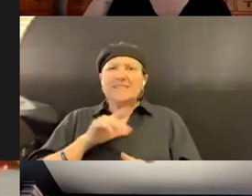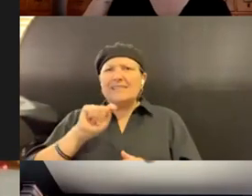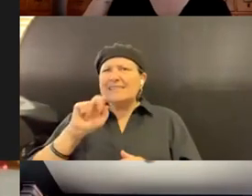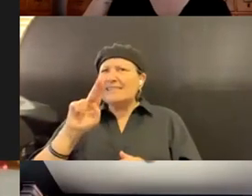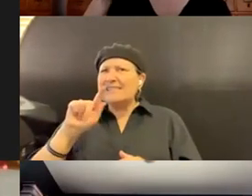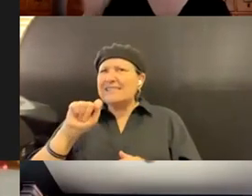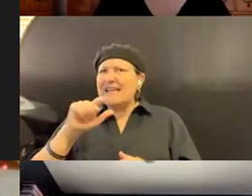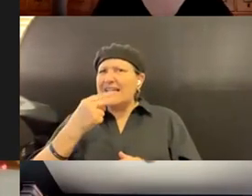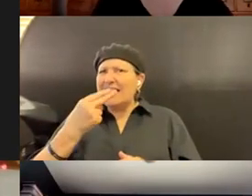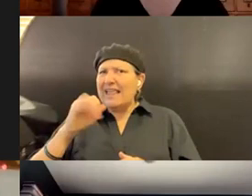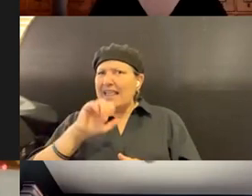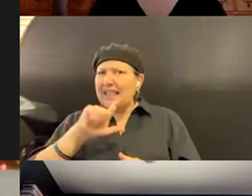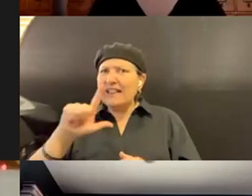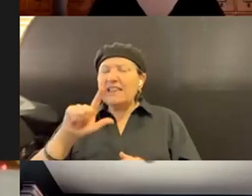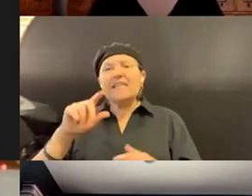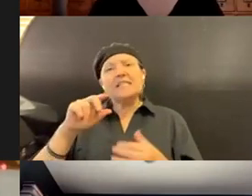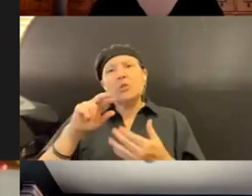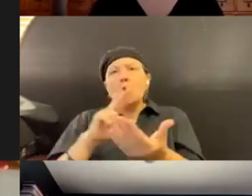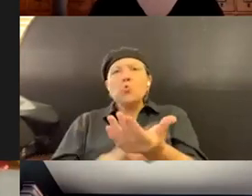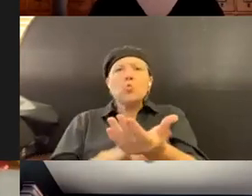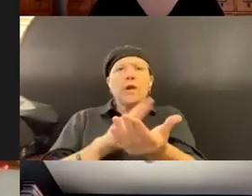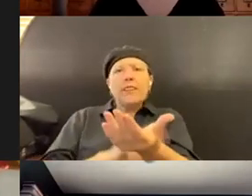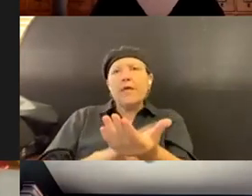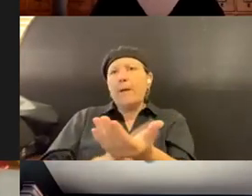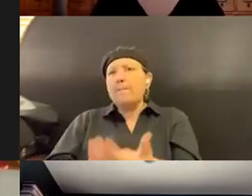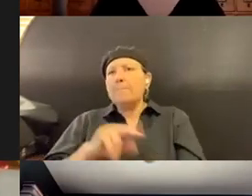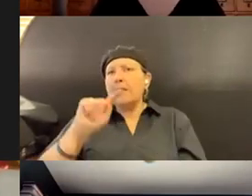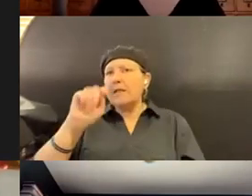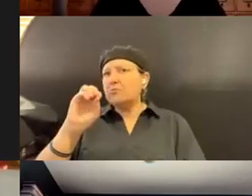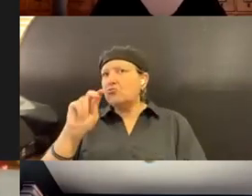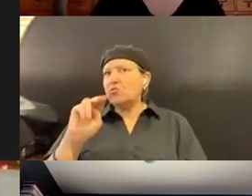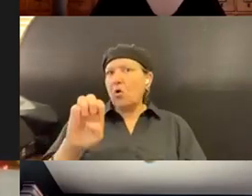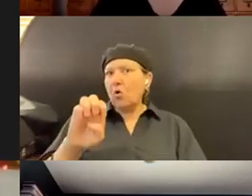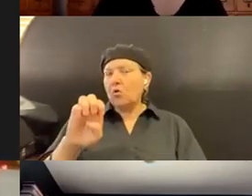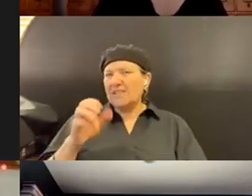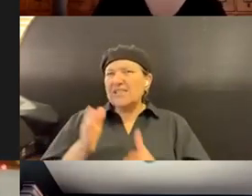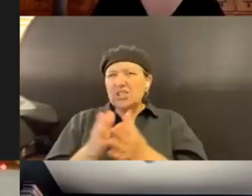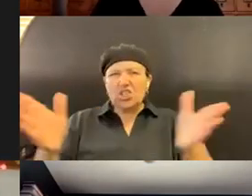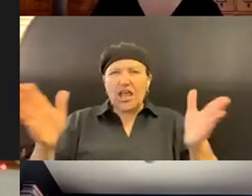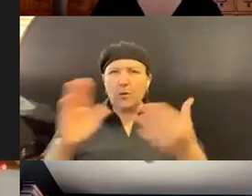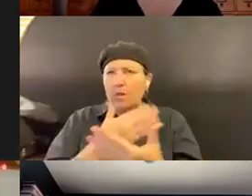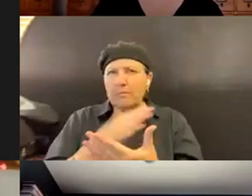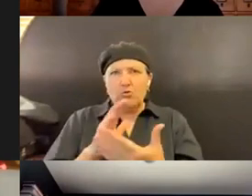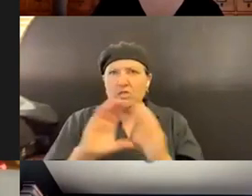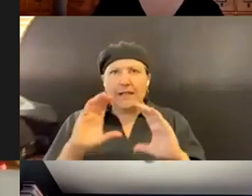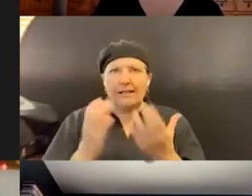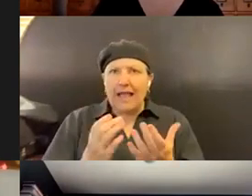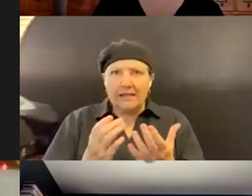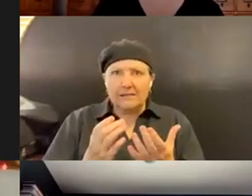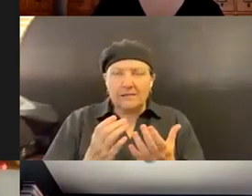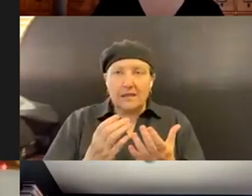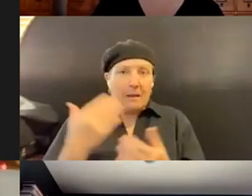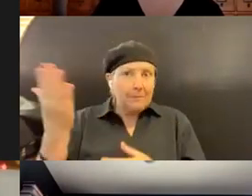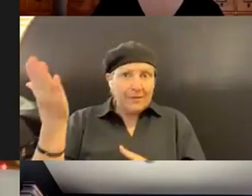and reading notes and things of that nature. She does more of like a general music class. As I said, like in the past, she's